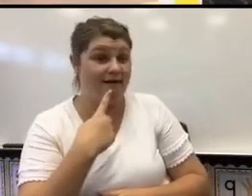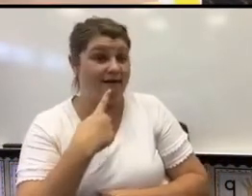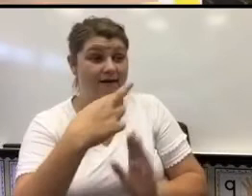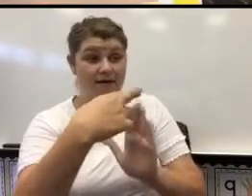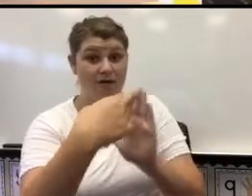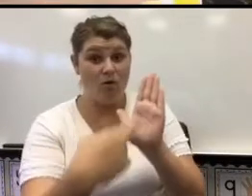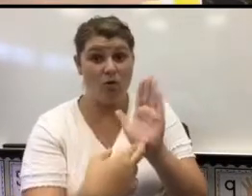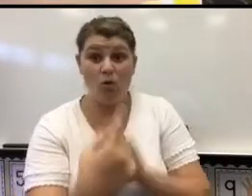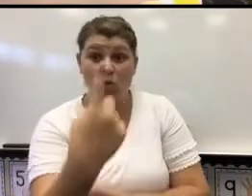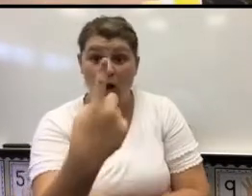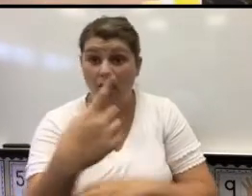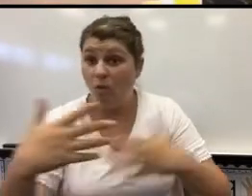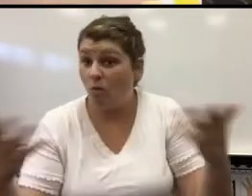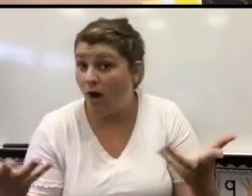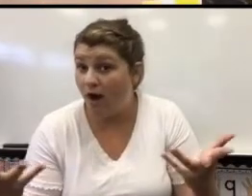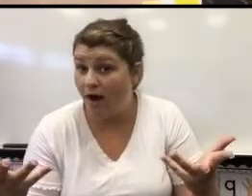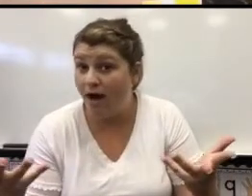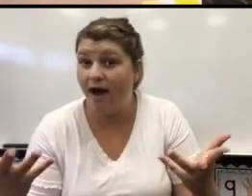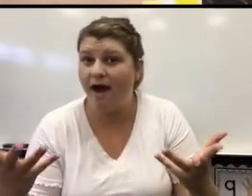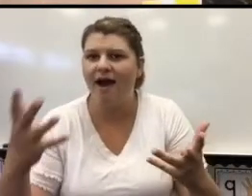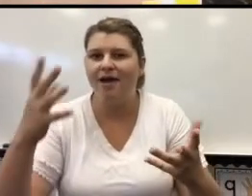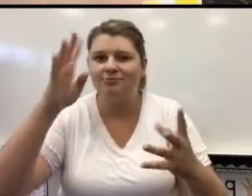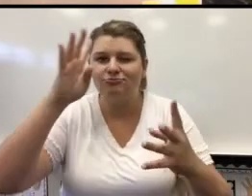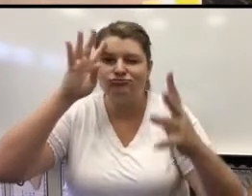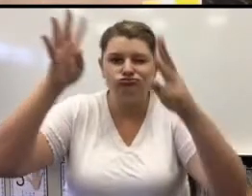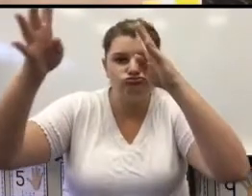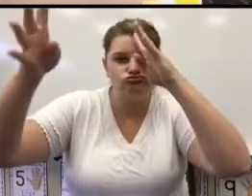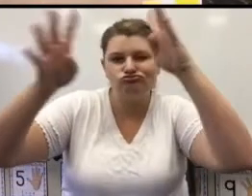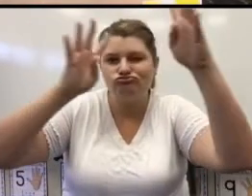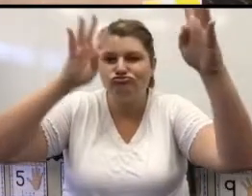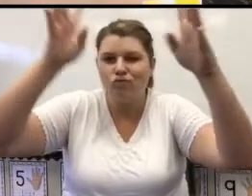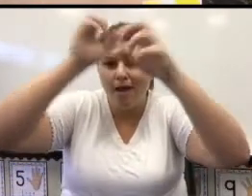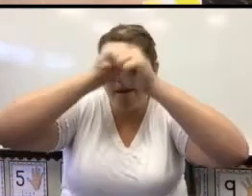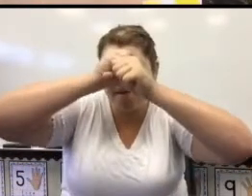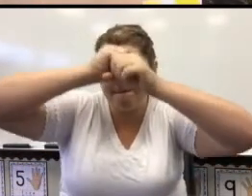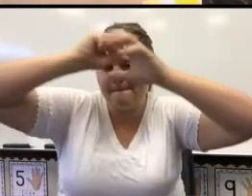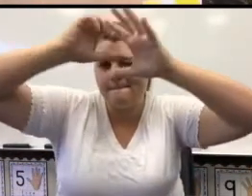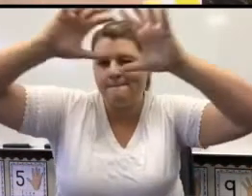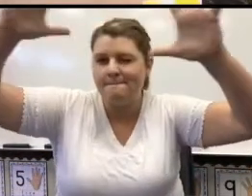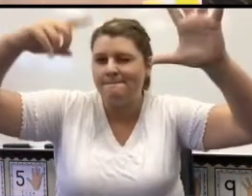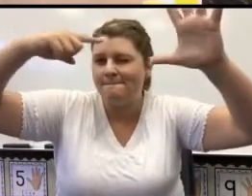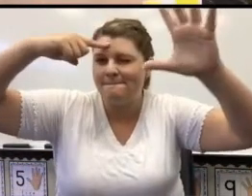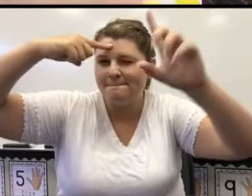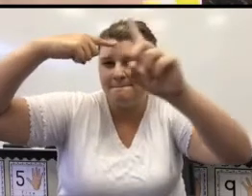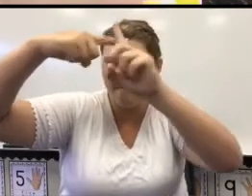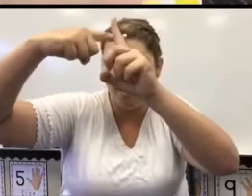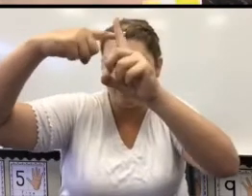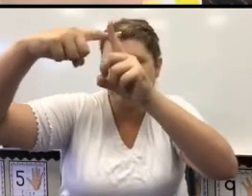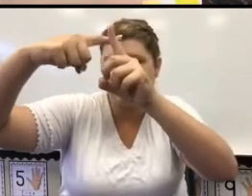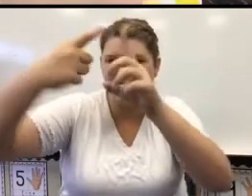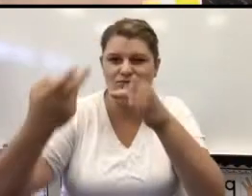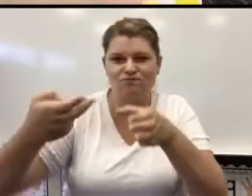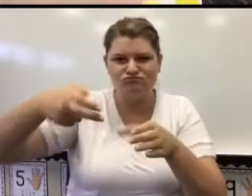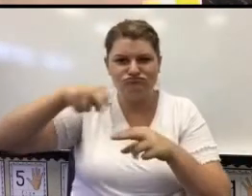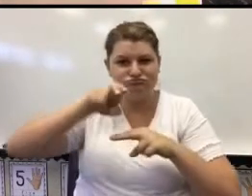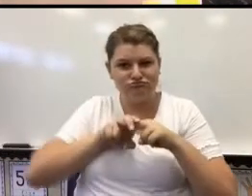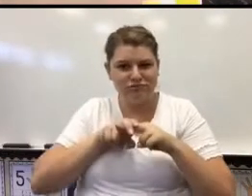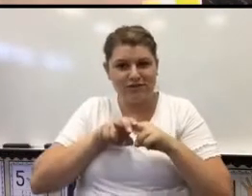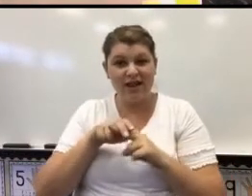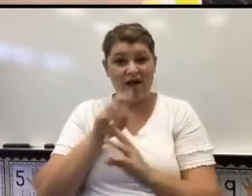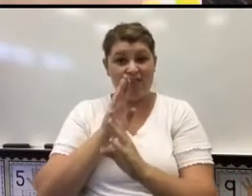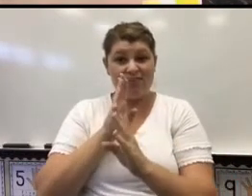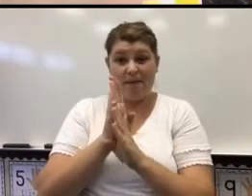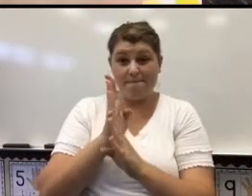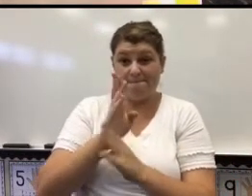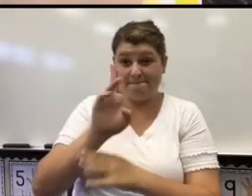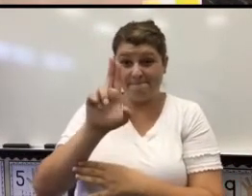shouted. Joy told the kids on the bus the first rule: create a positive vision. When you are on